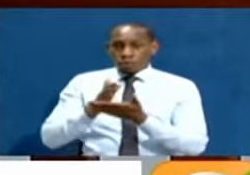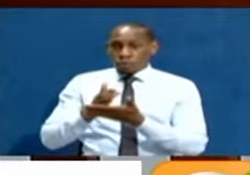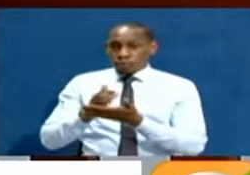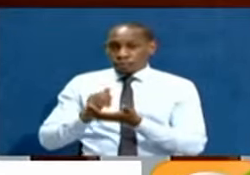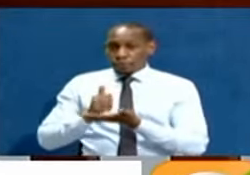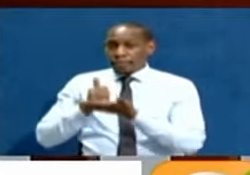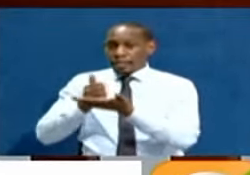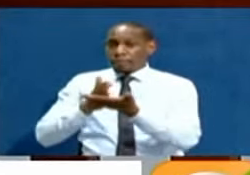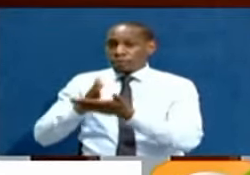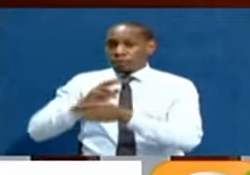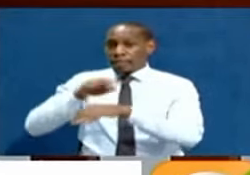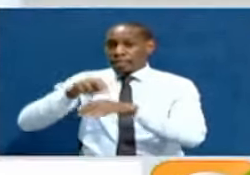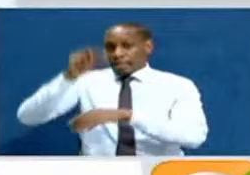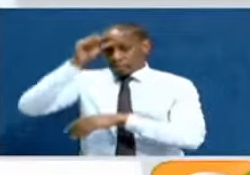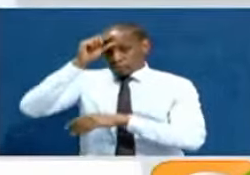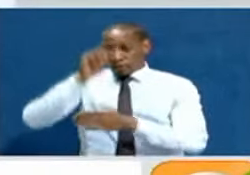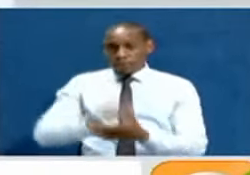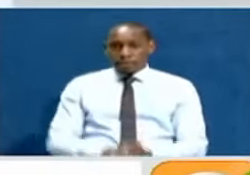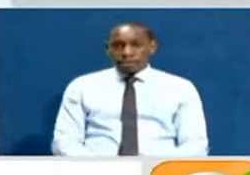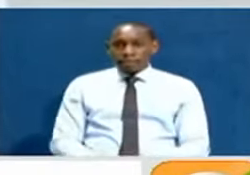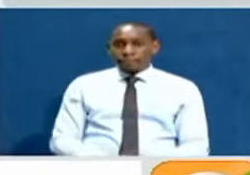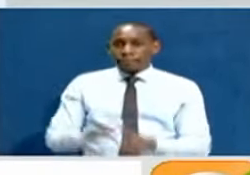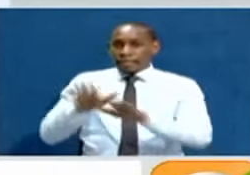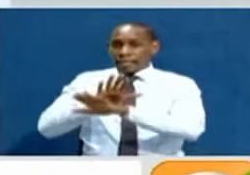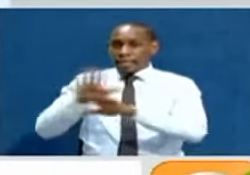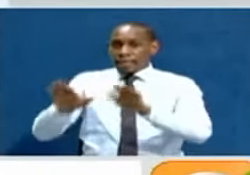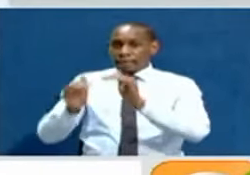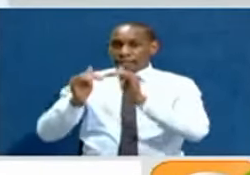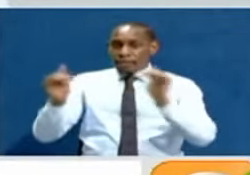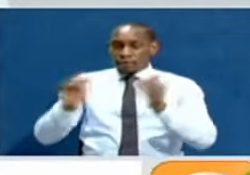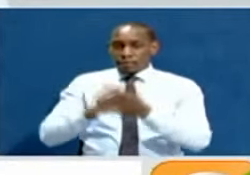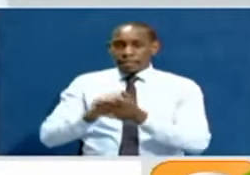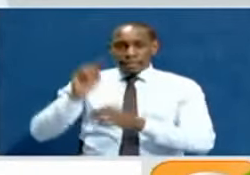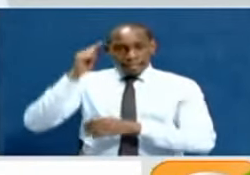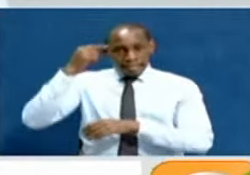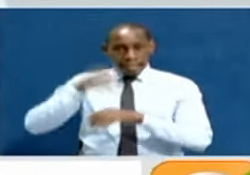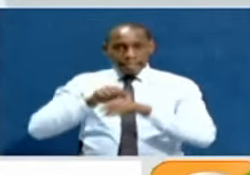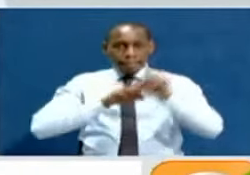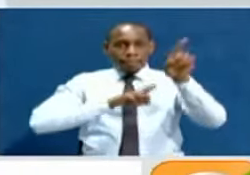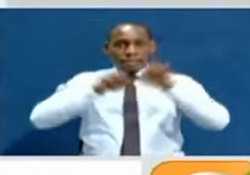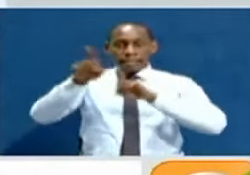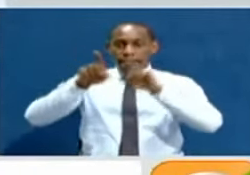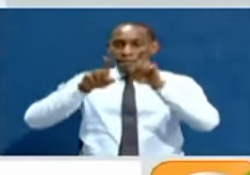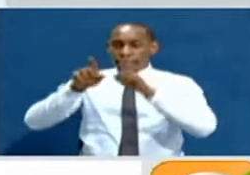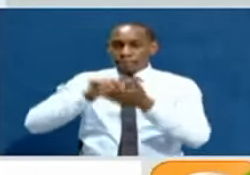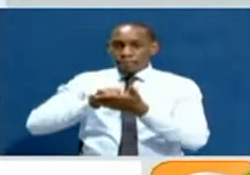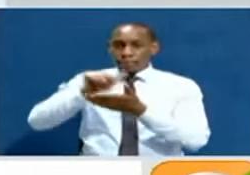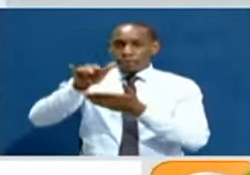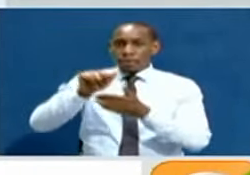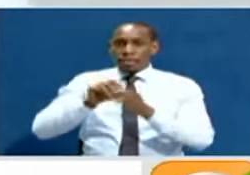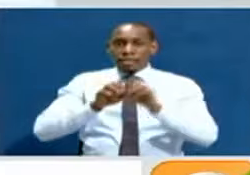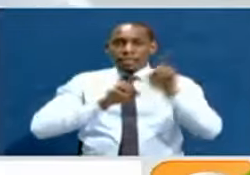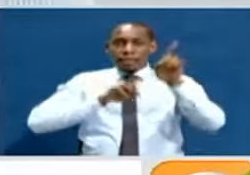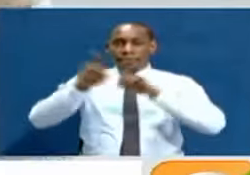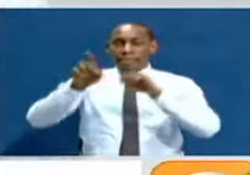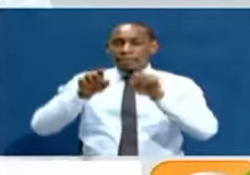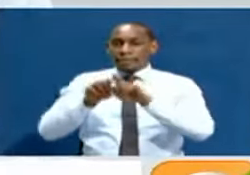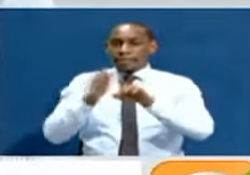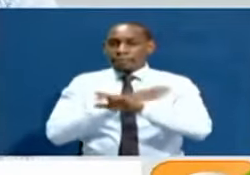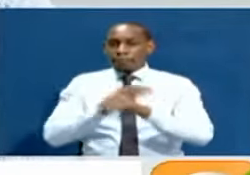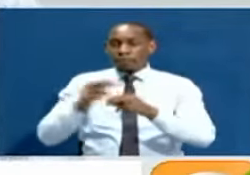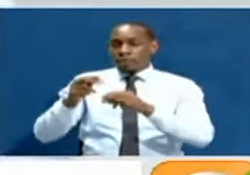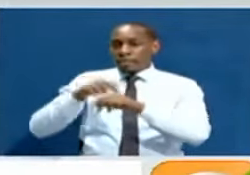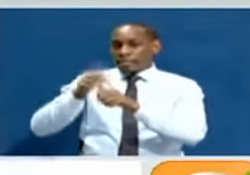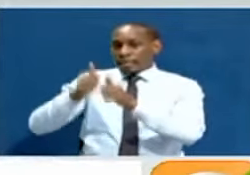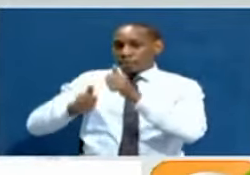their national governments. All things being equal, Michael, when do you think the friendly skies will open to airlines, like proper traffic like it used to be? How soon do you